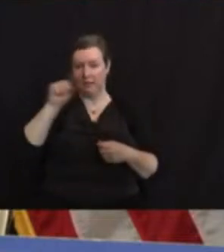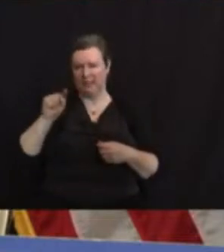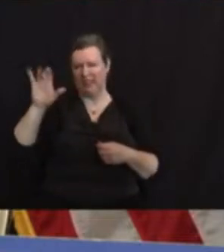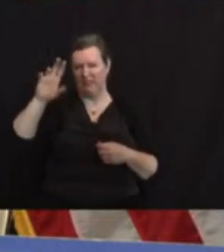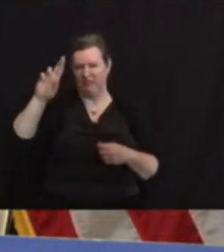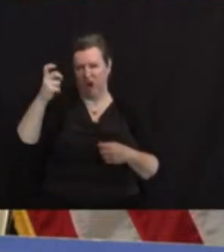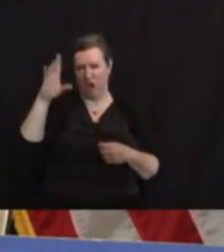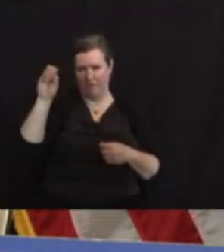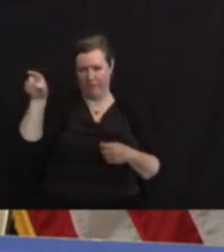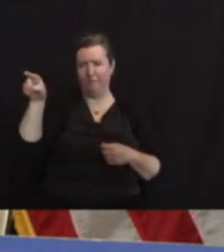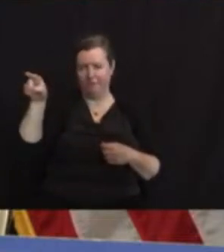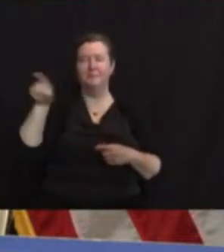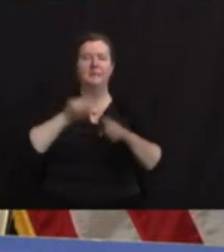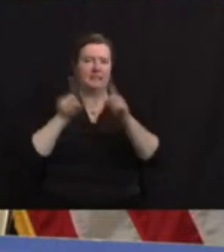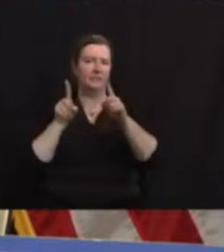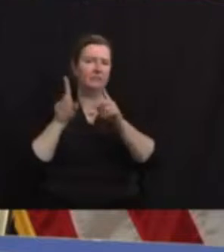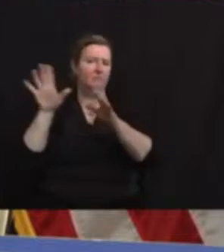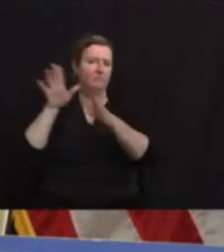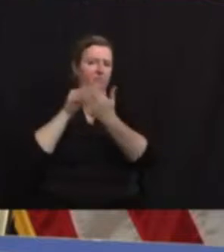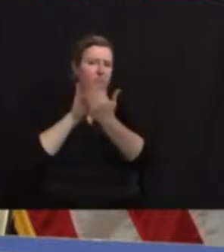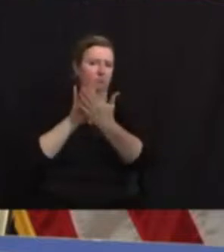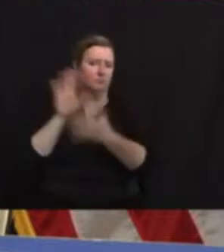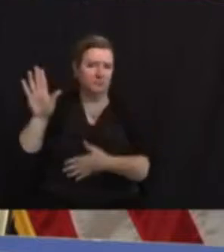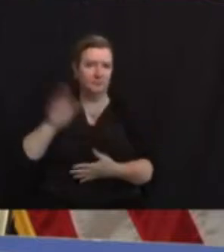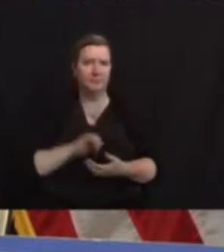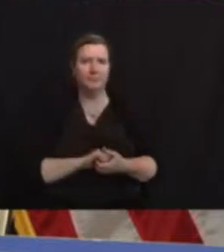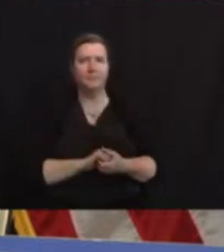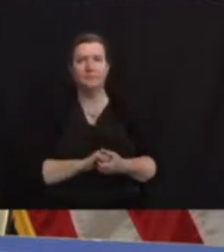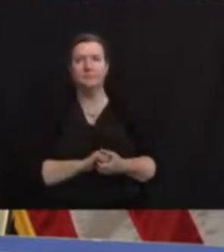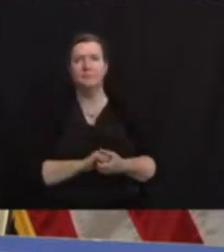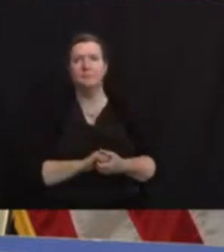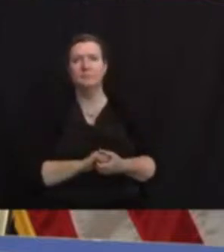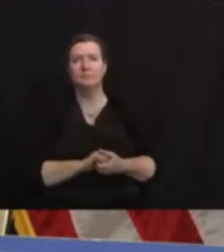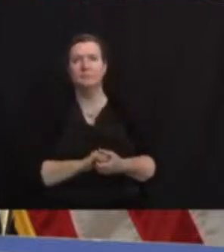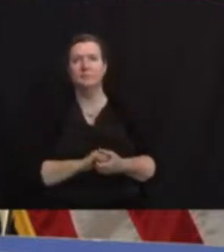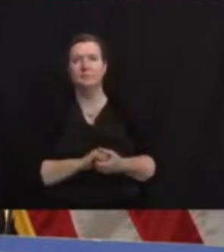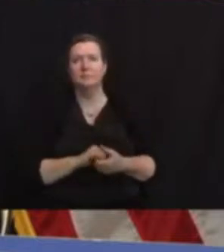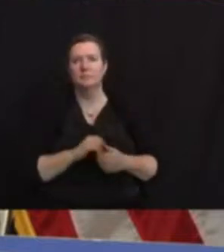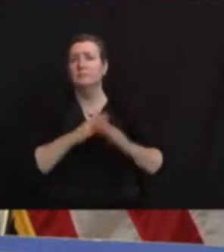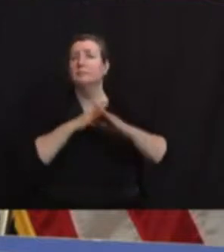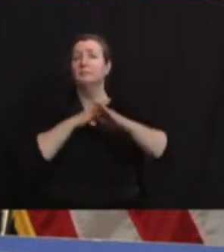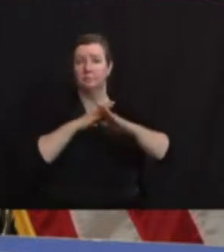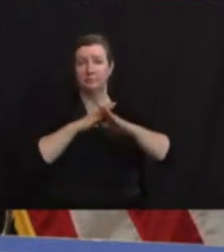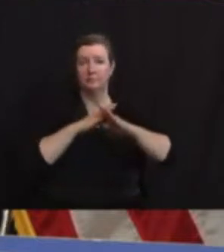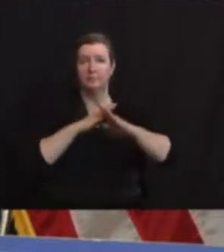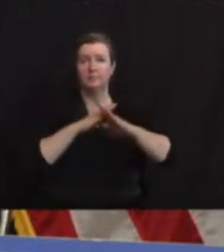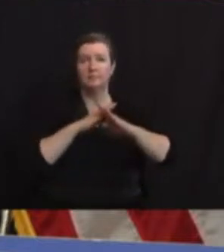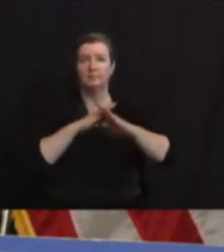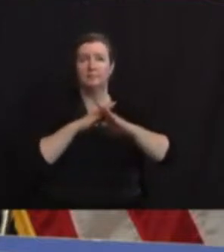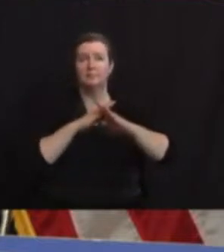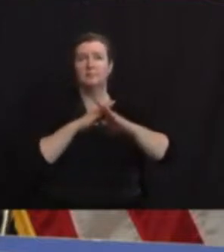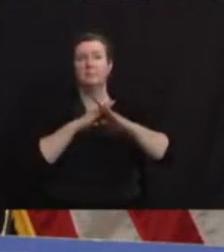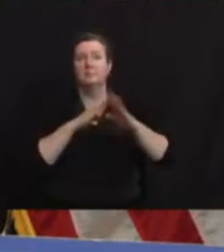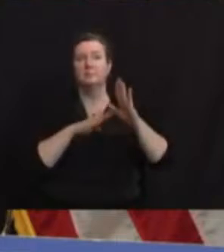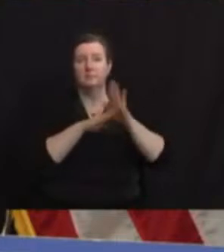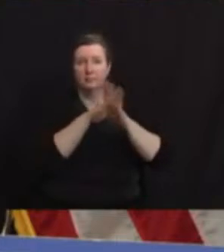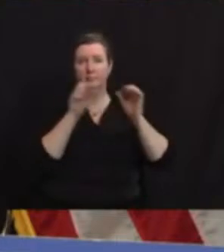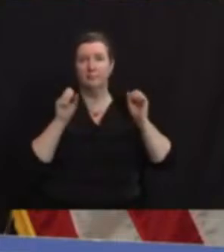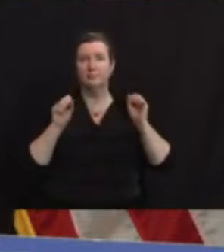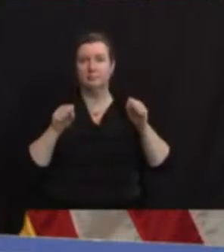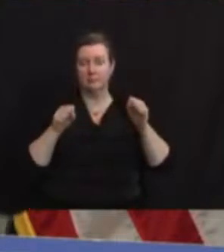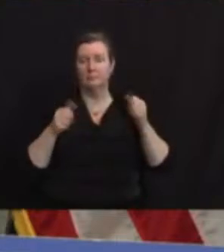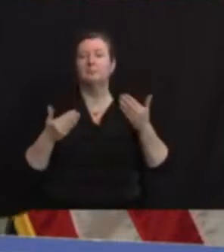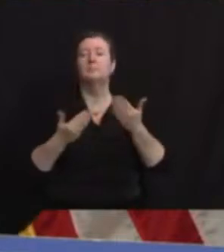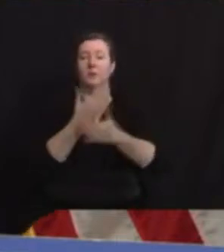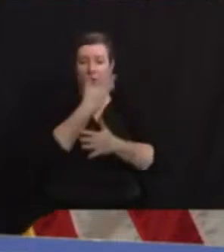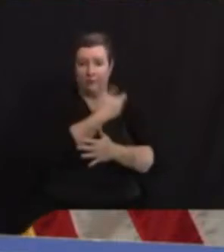the manufacturers are thinking about that. It's really preventive in a sense, right? Because it's about developing a potential new vaccine to